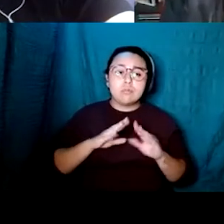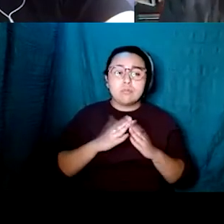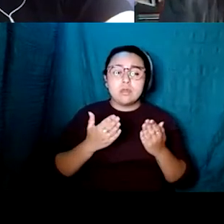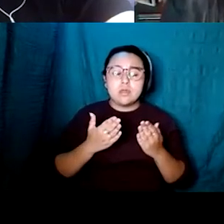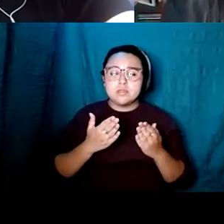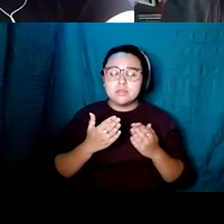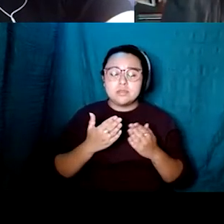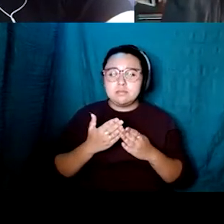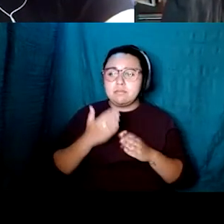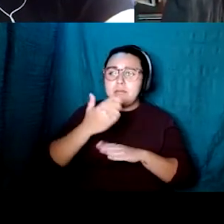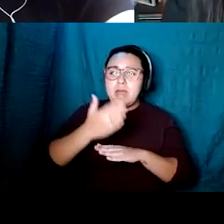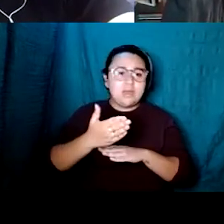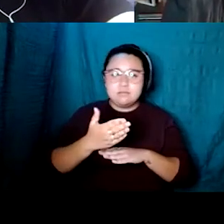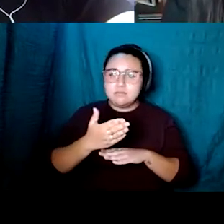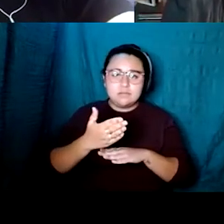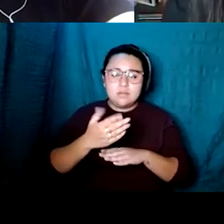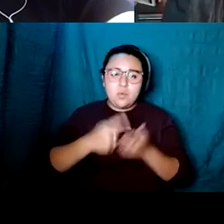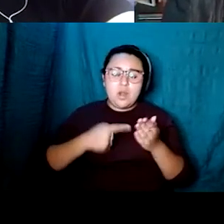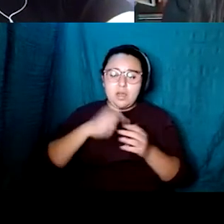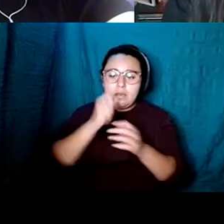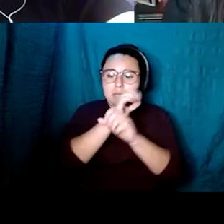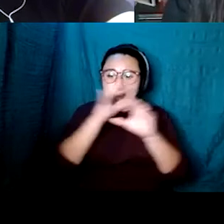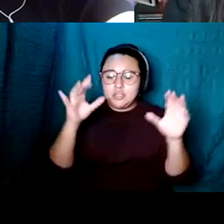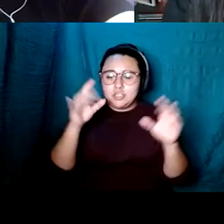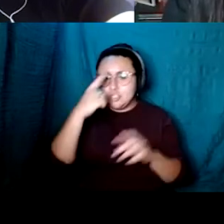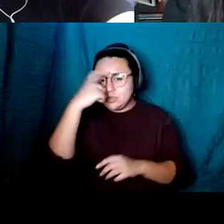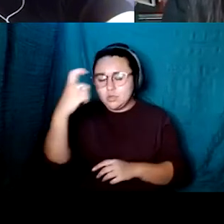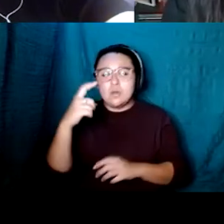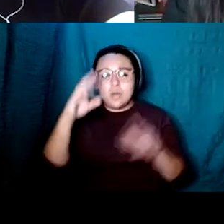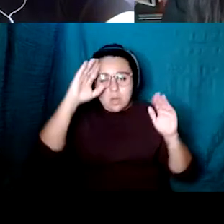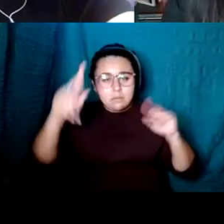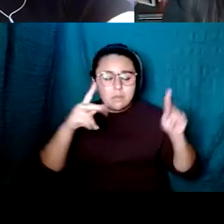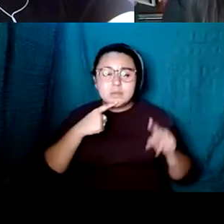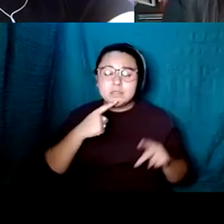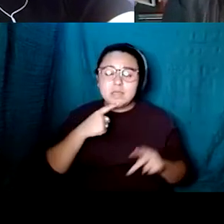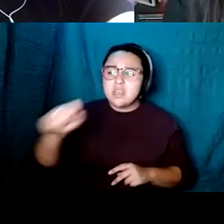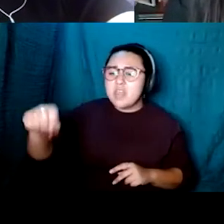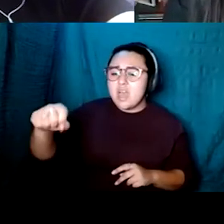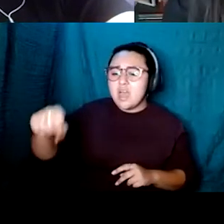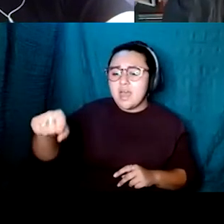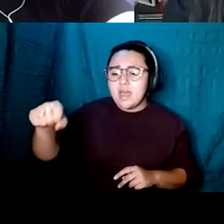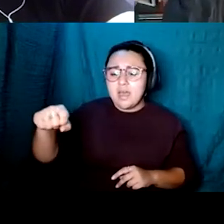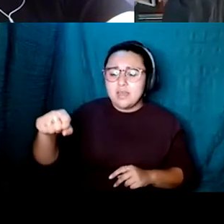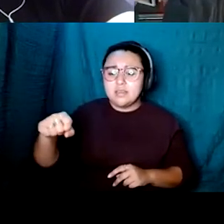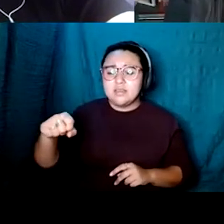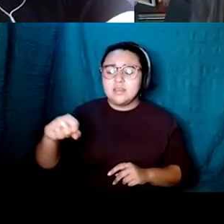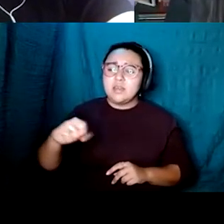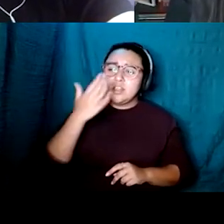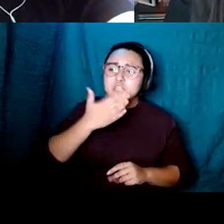dream. You know, you hope and people say, oh yeah, this is the book we need. And then it comes out